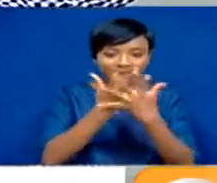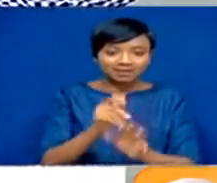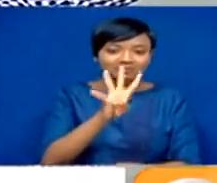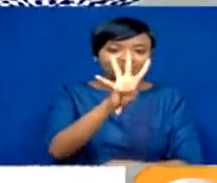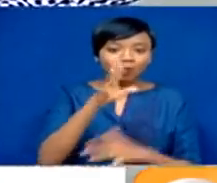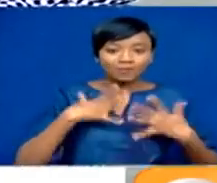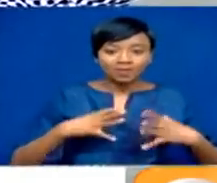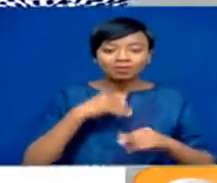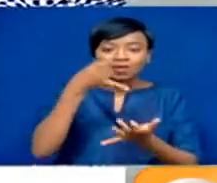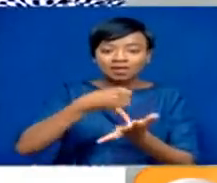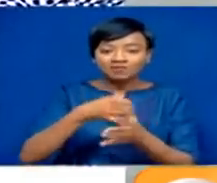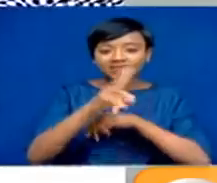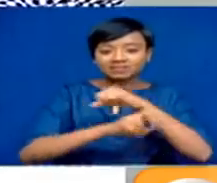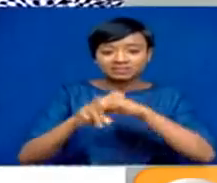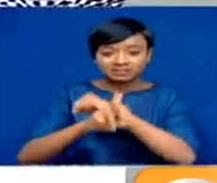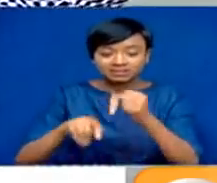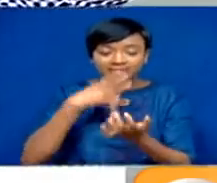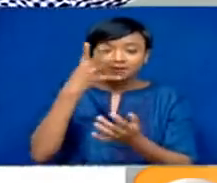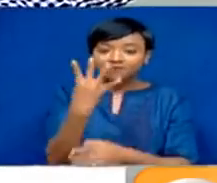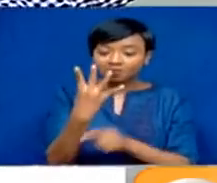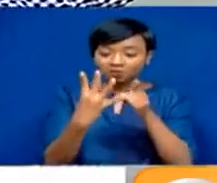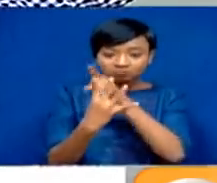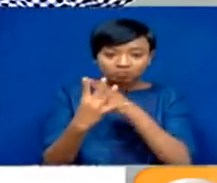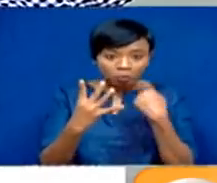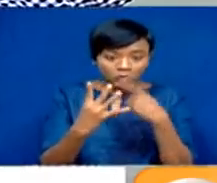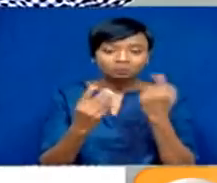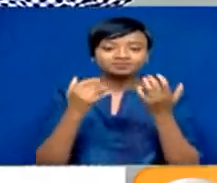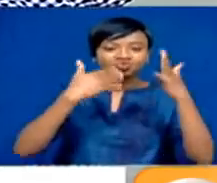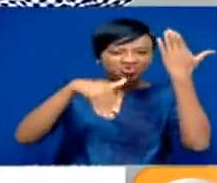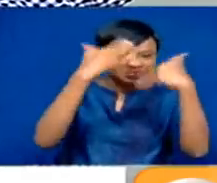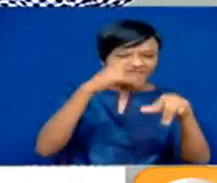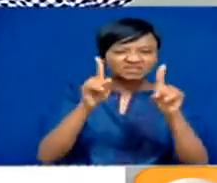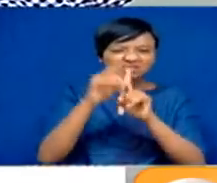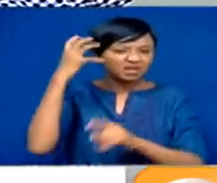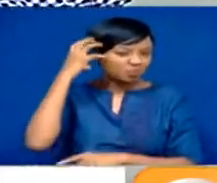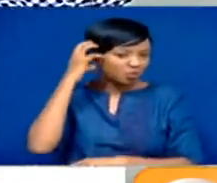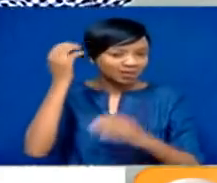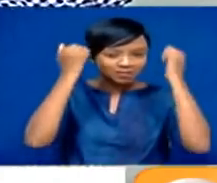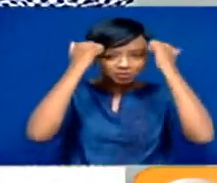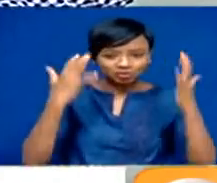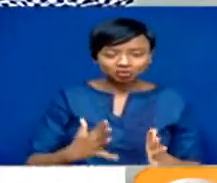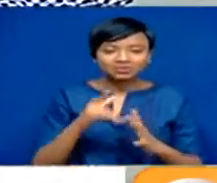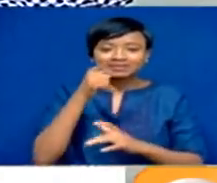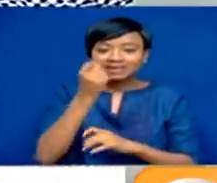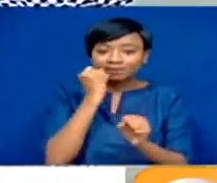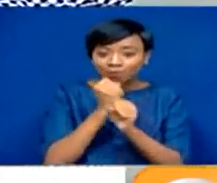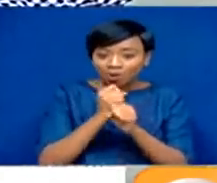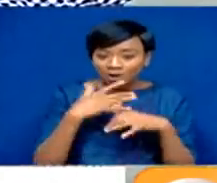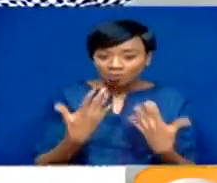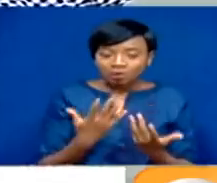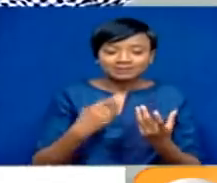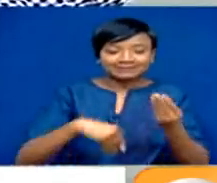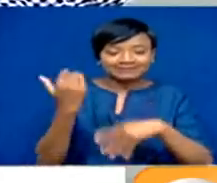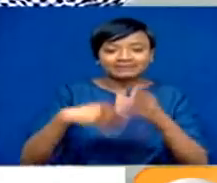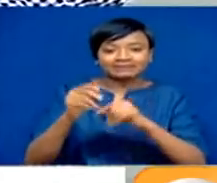exam leakage in the country. The suspects, who include university and college students, are said to be operating a syndicate that